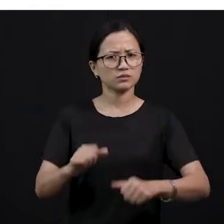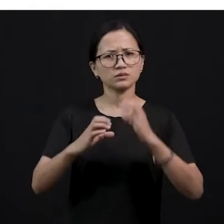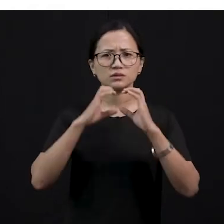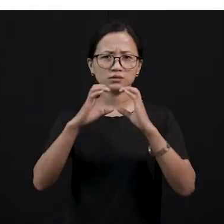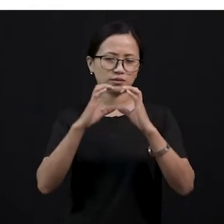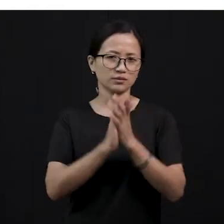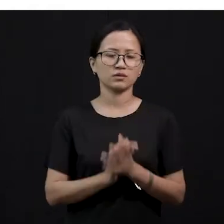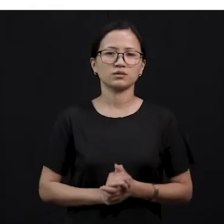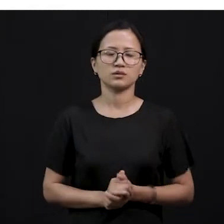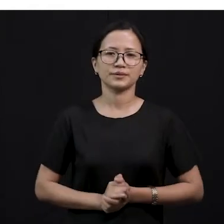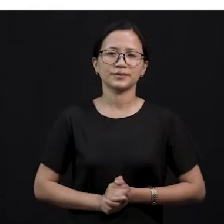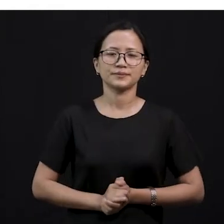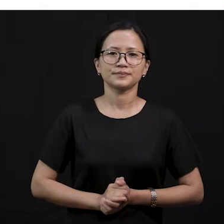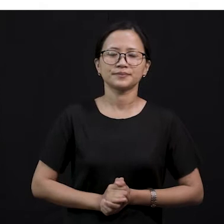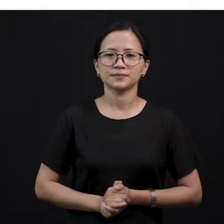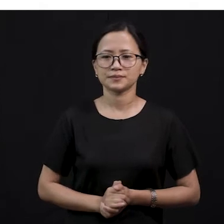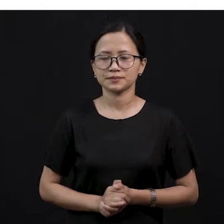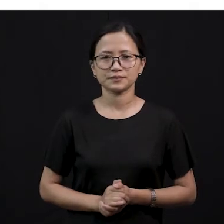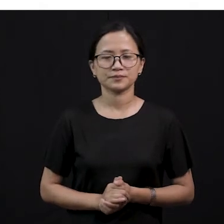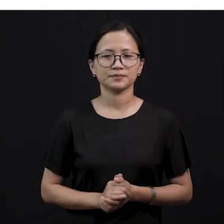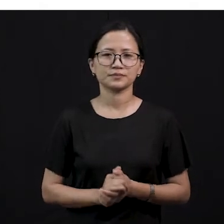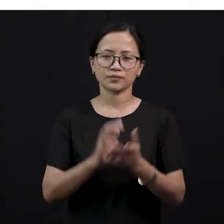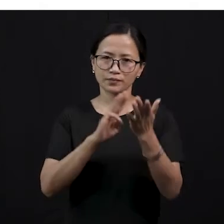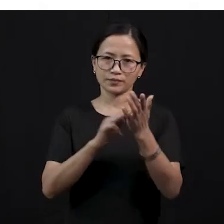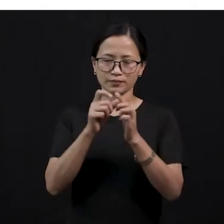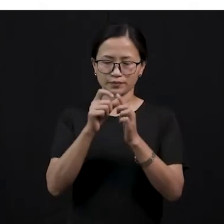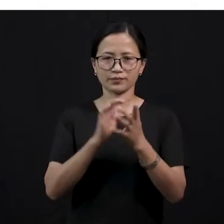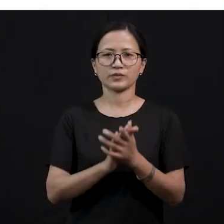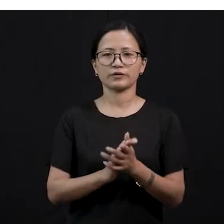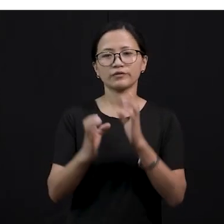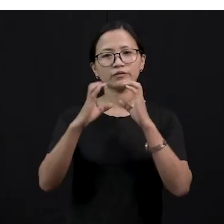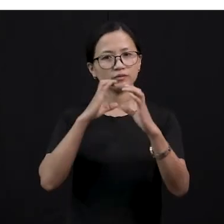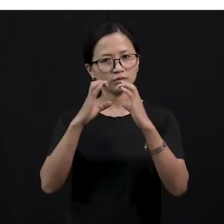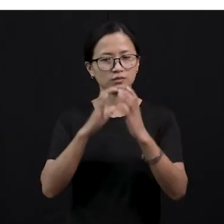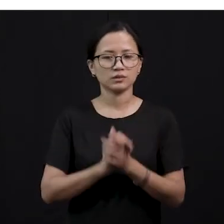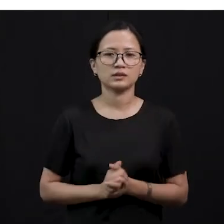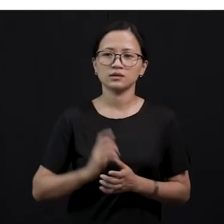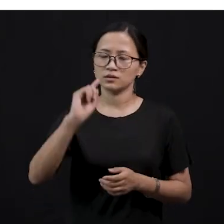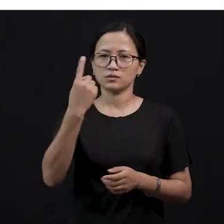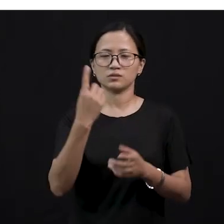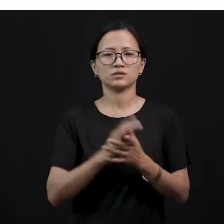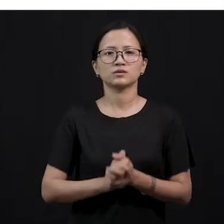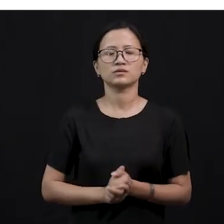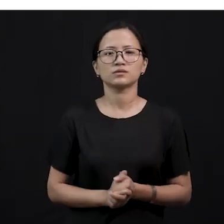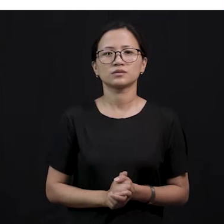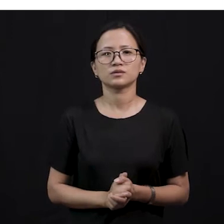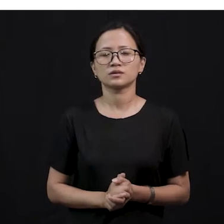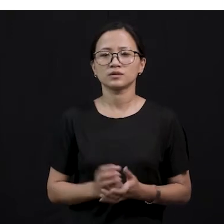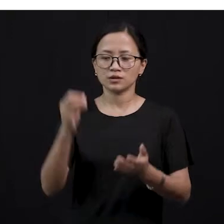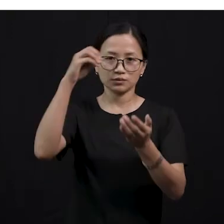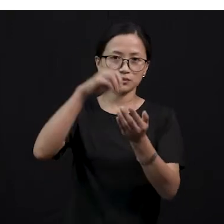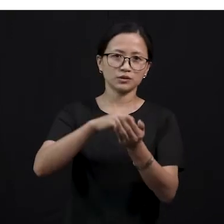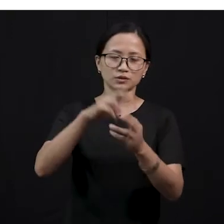like WhatsApp, you're able to communicate. So that's a medium of communication. So once you kind of put